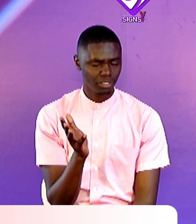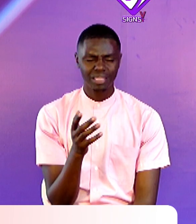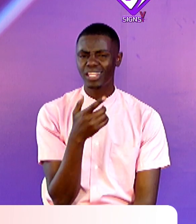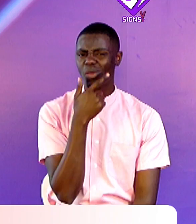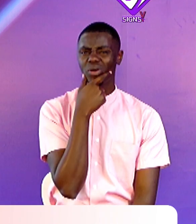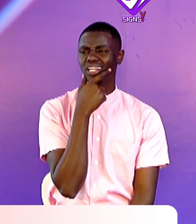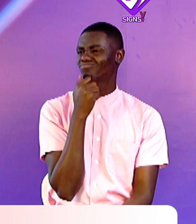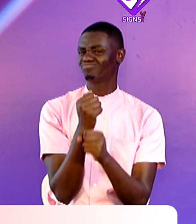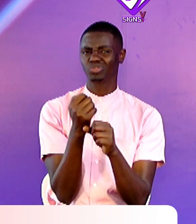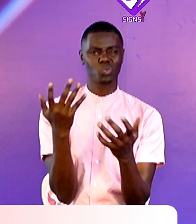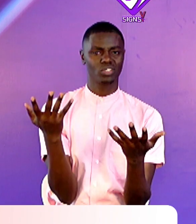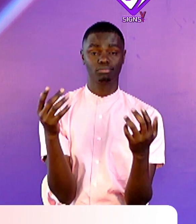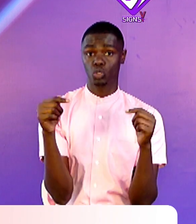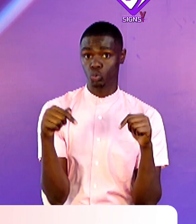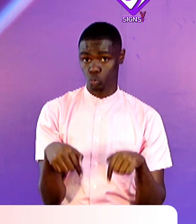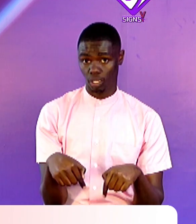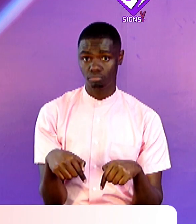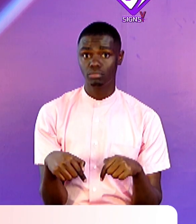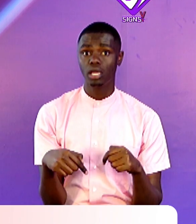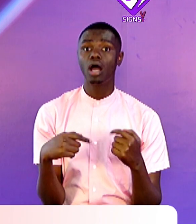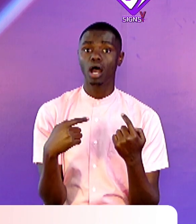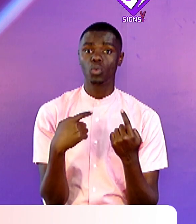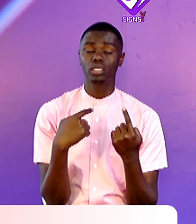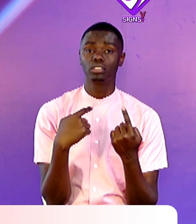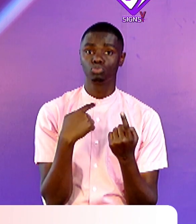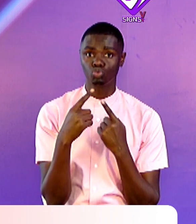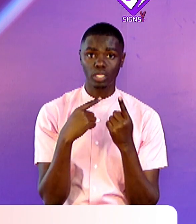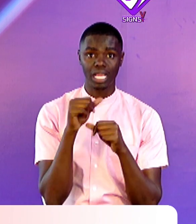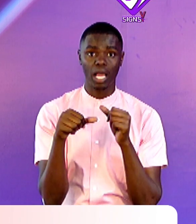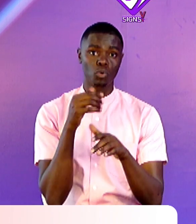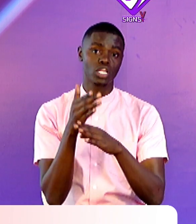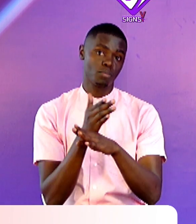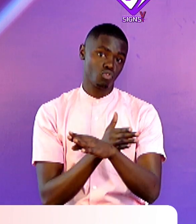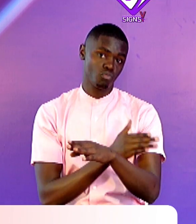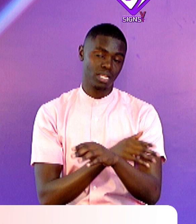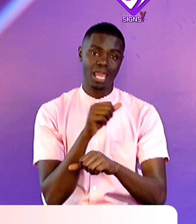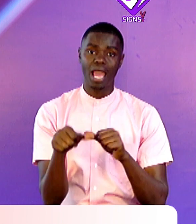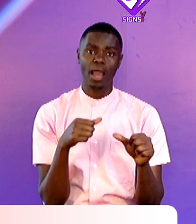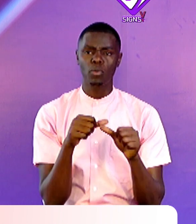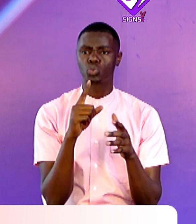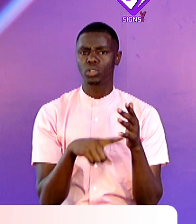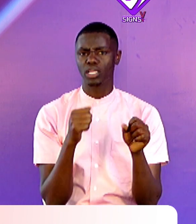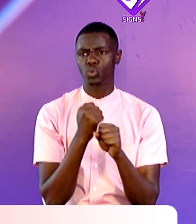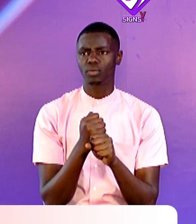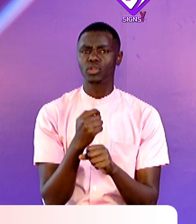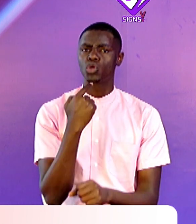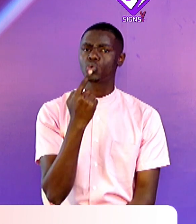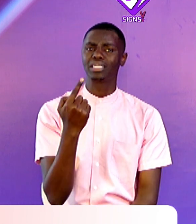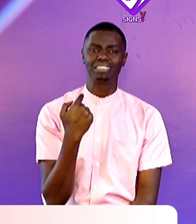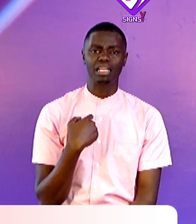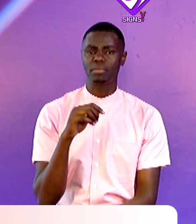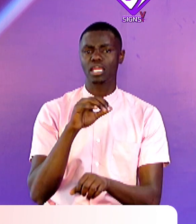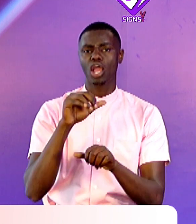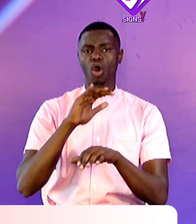what to do. So today, are we really talking of an improvement in terms of what we are doing? You can tell me that also on my